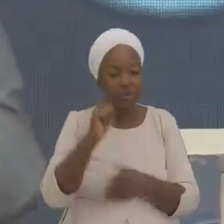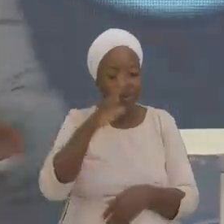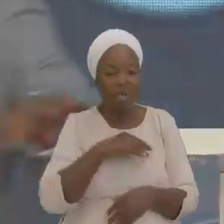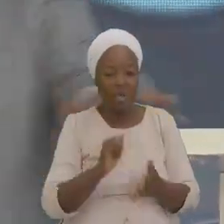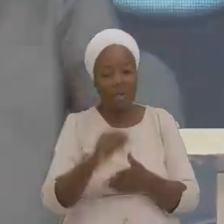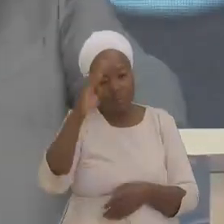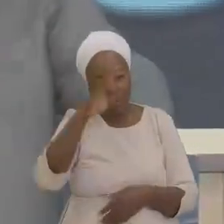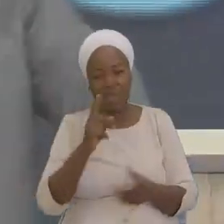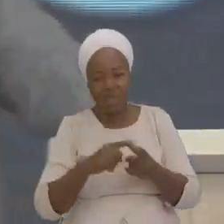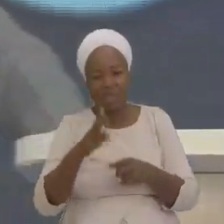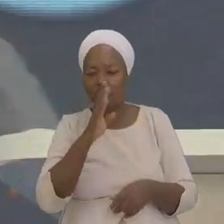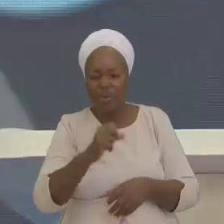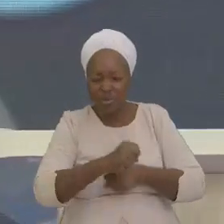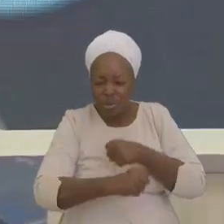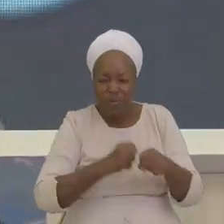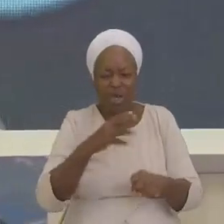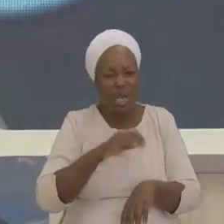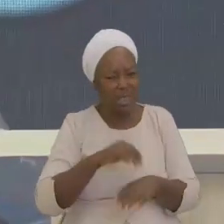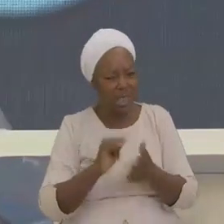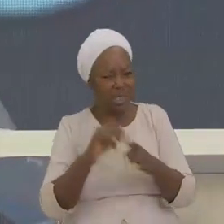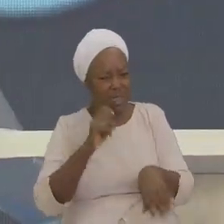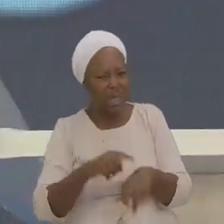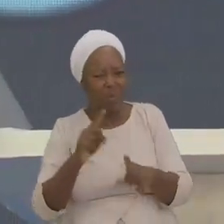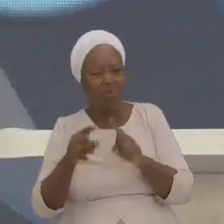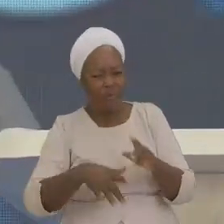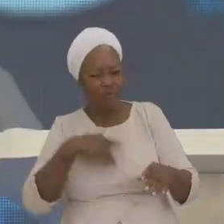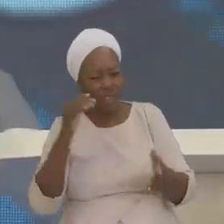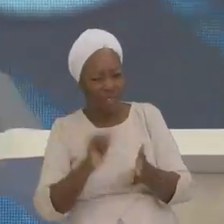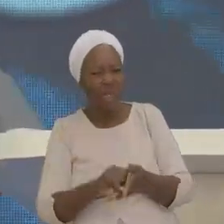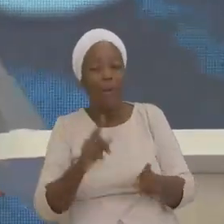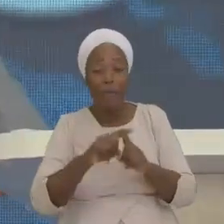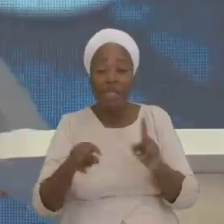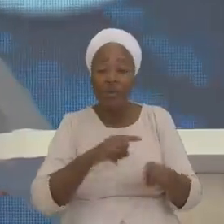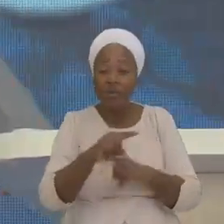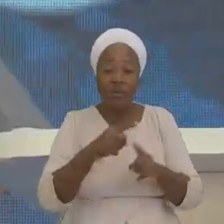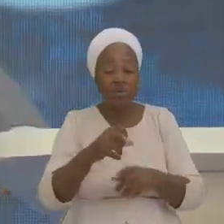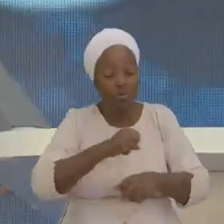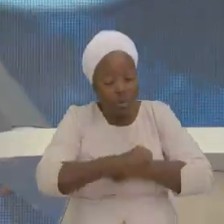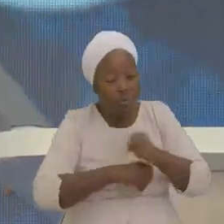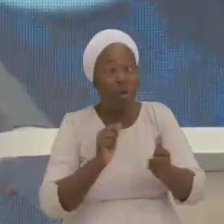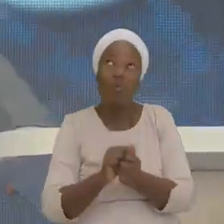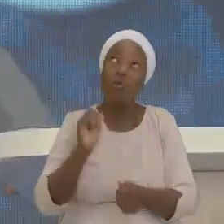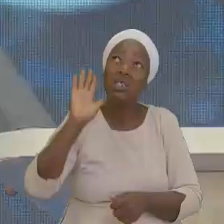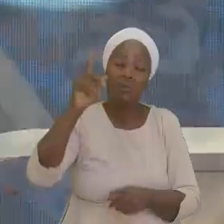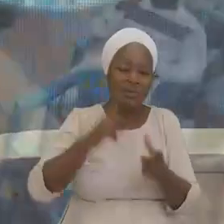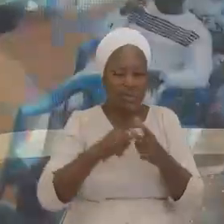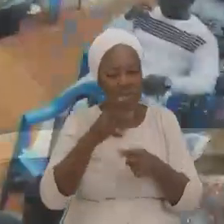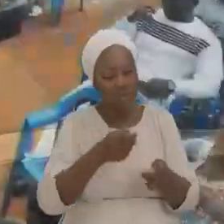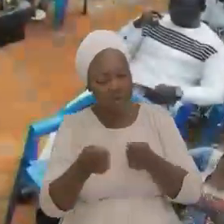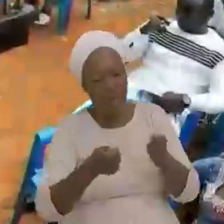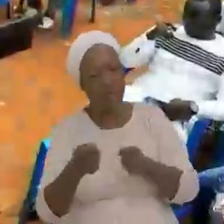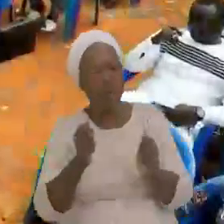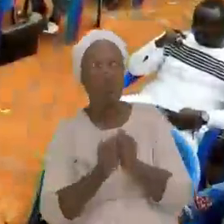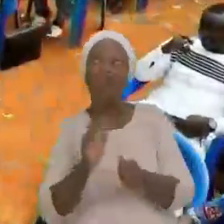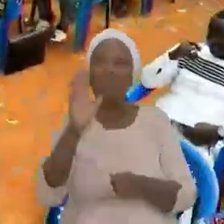feel it. But if you suffer with him, then you will reign with him. If you